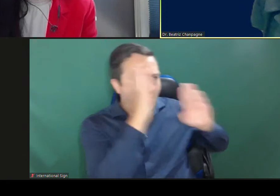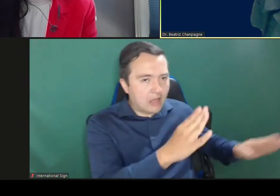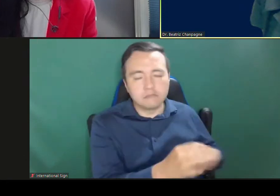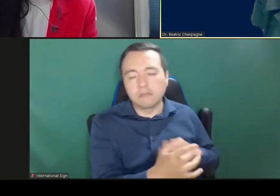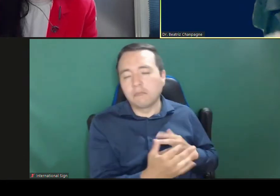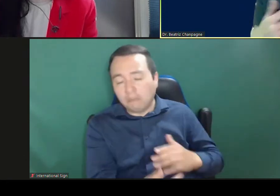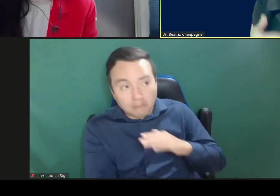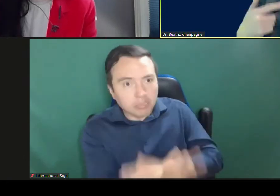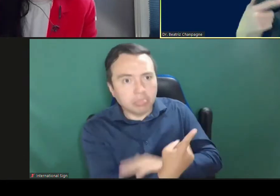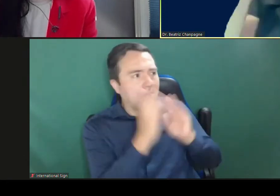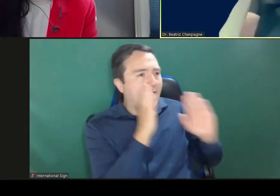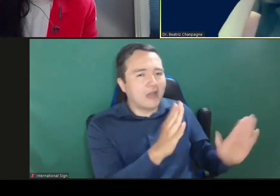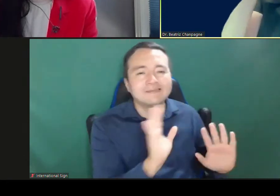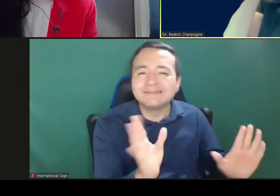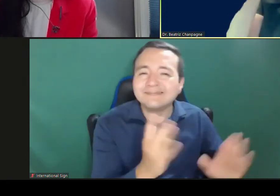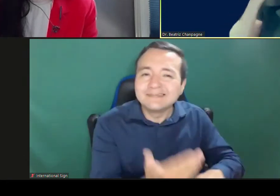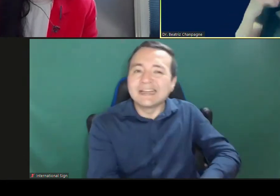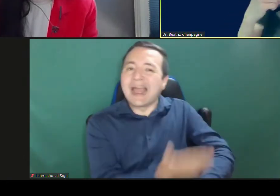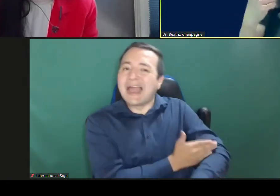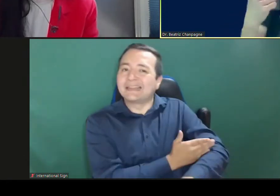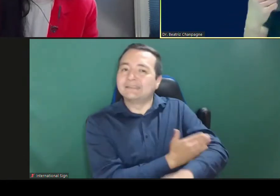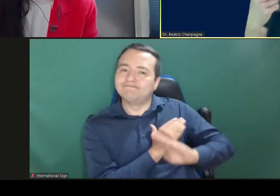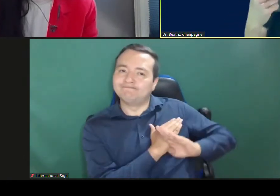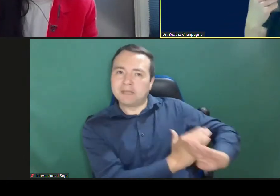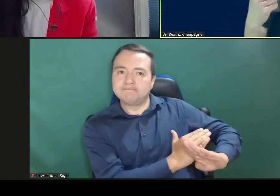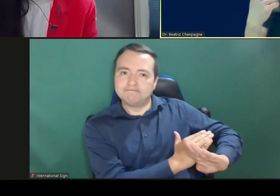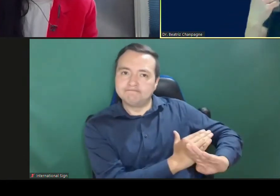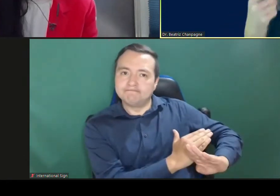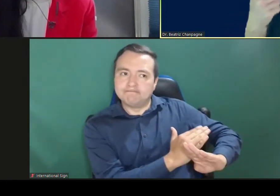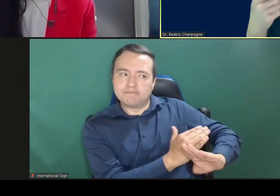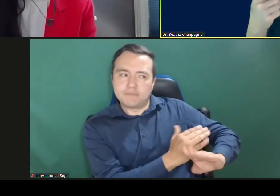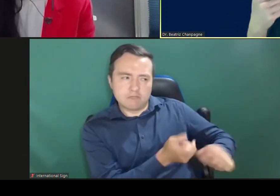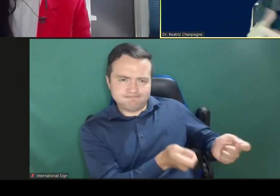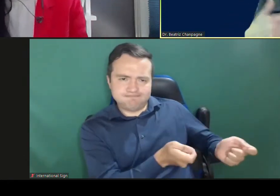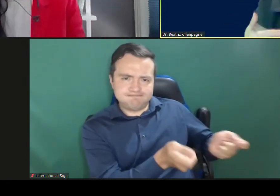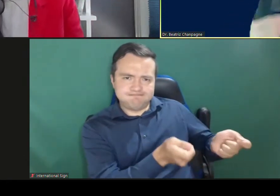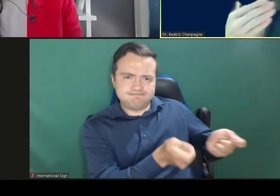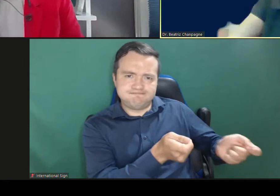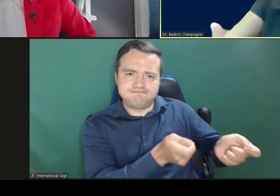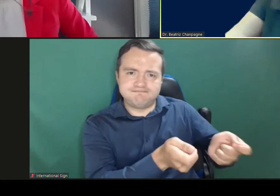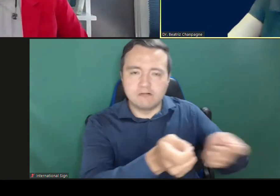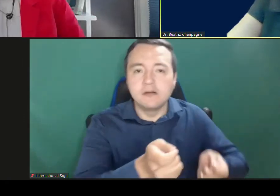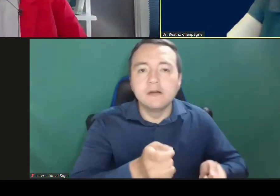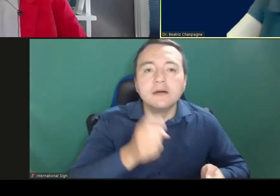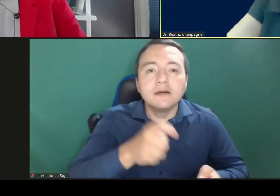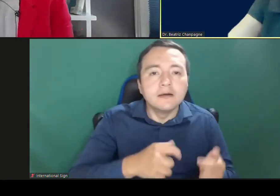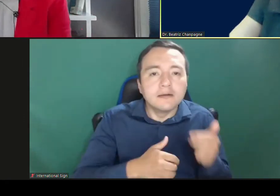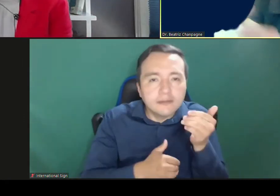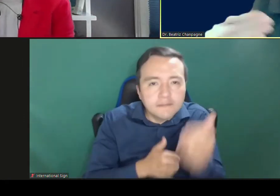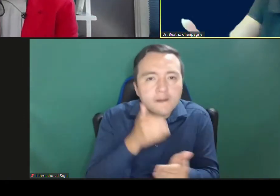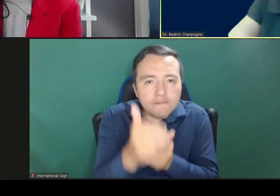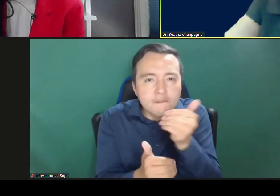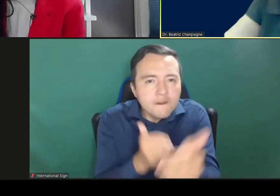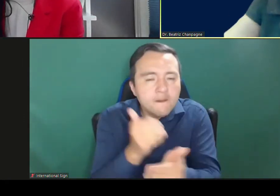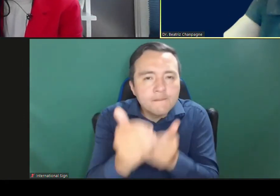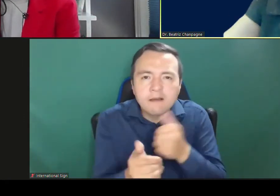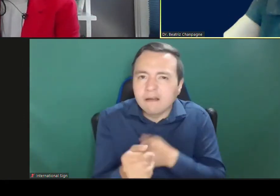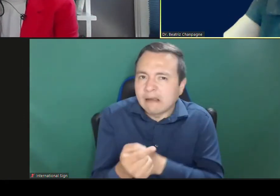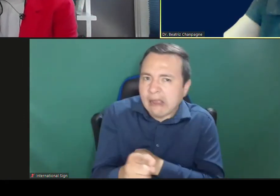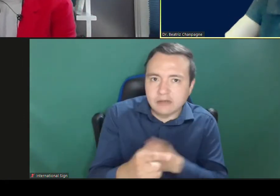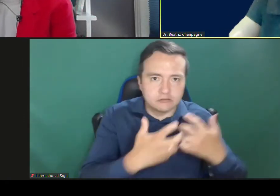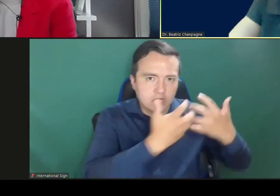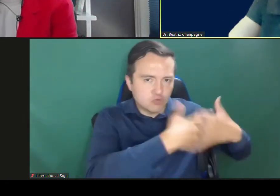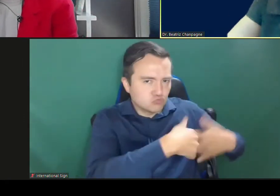react. We can't let it be that way. We have to move forward and do so